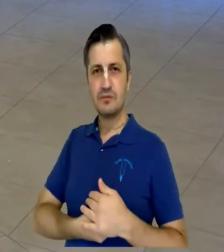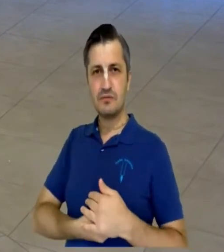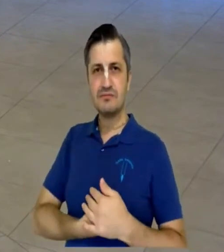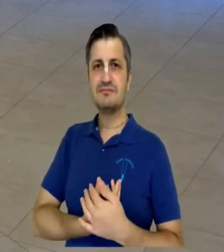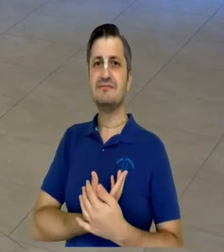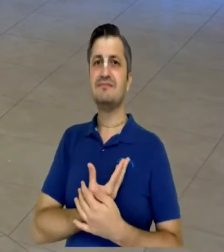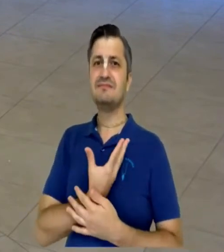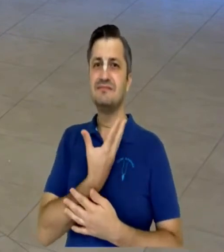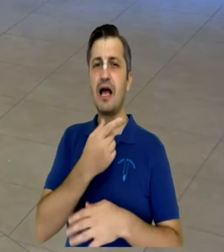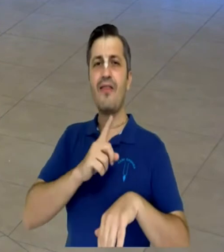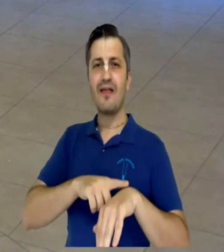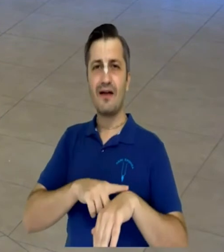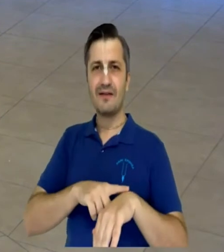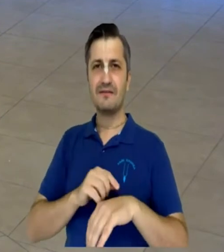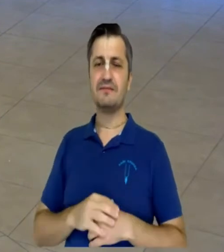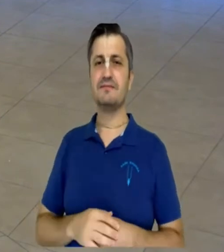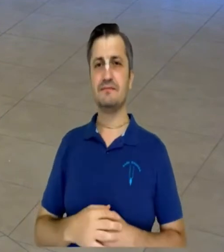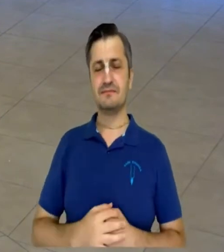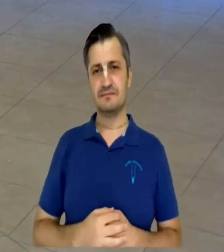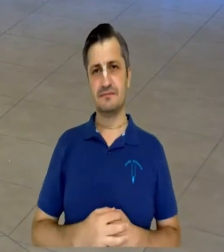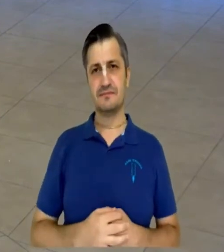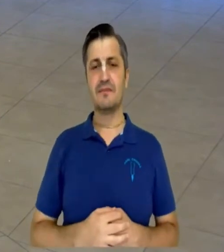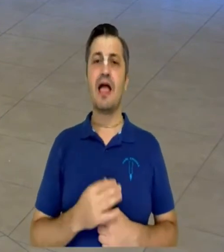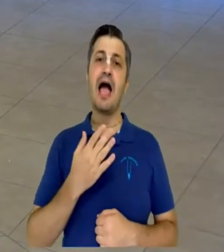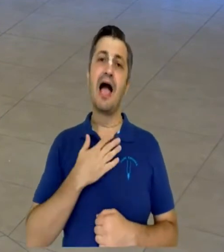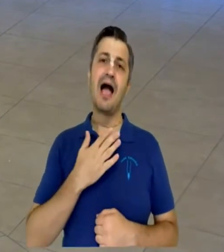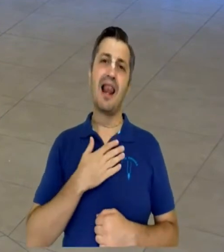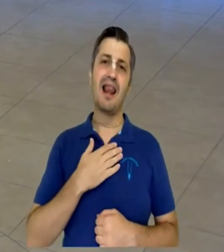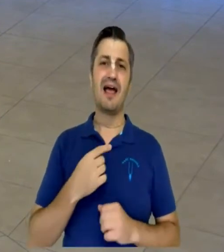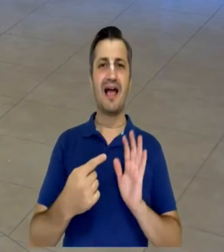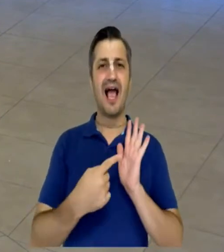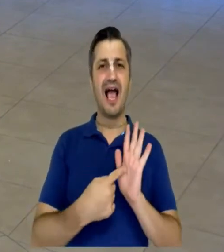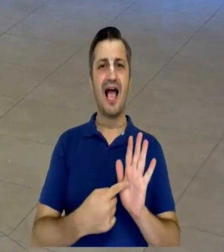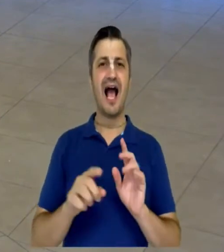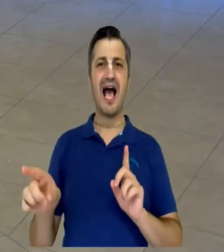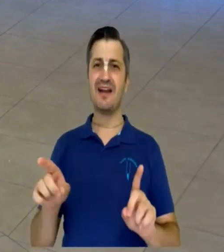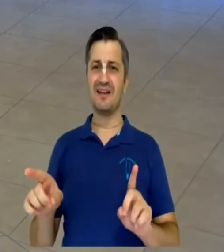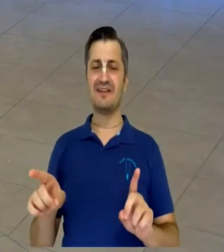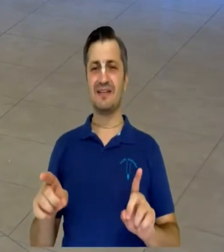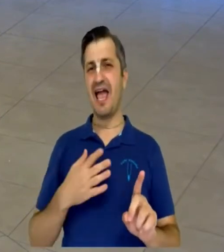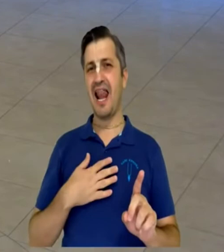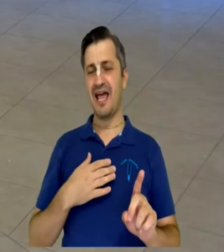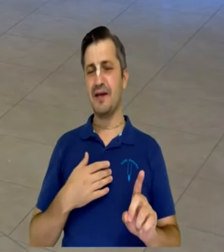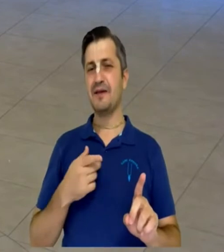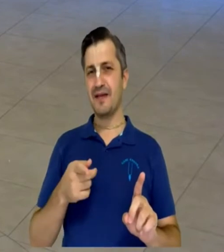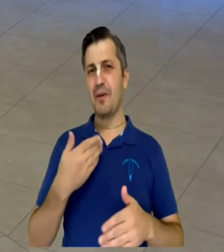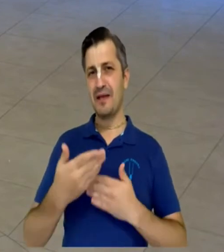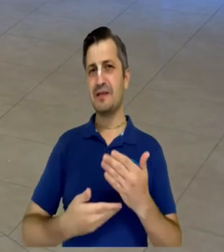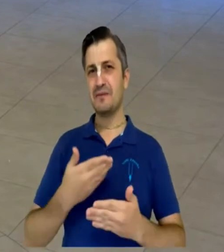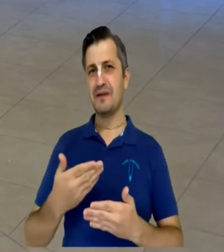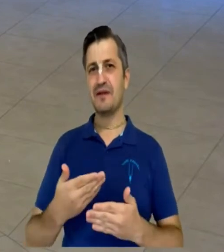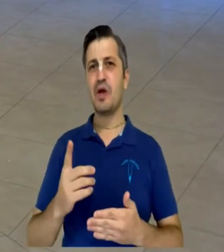understand some of these points, and to me it makes sense, the analogy of